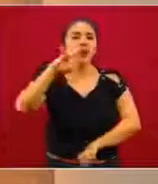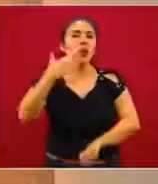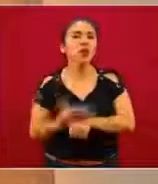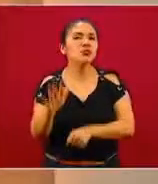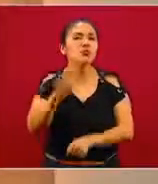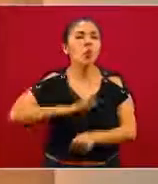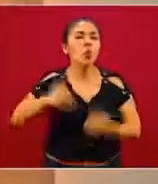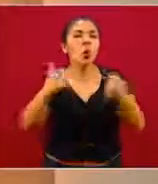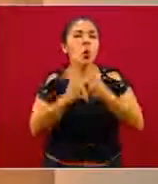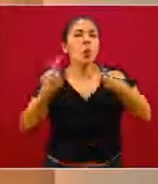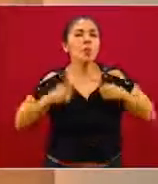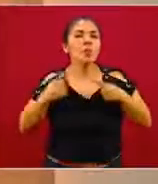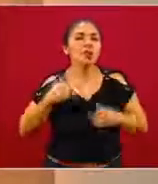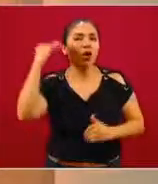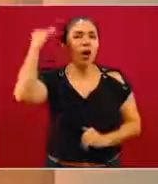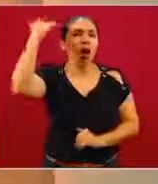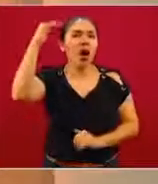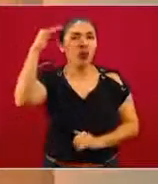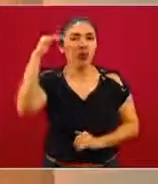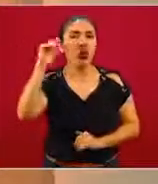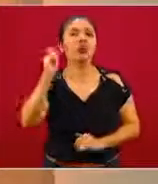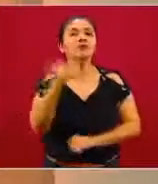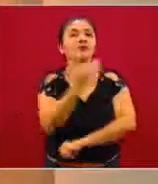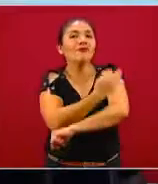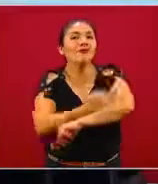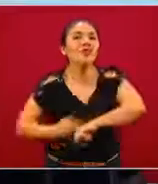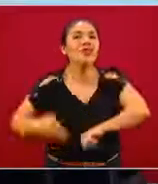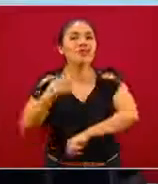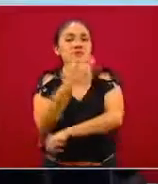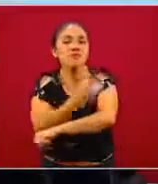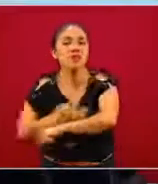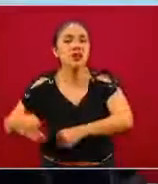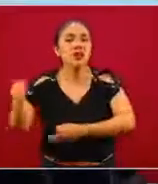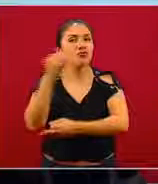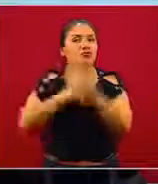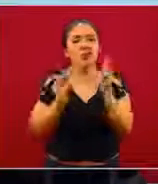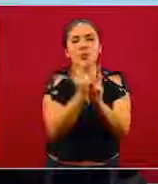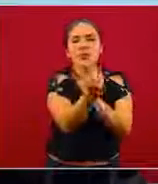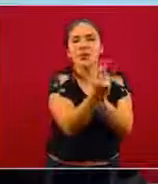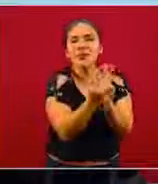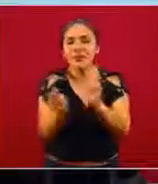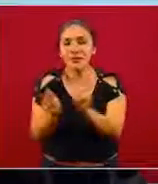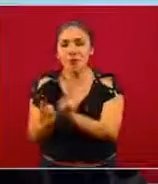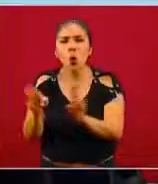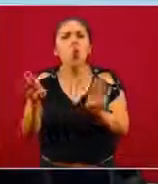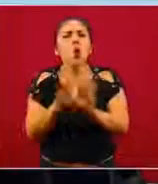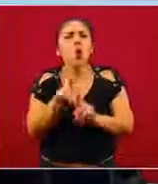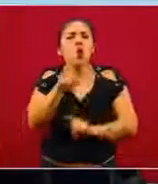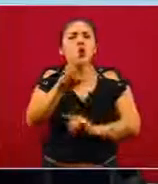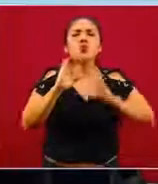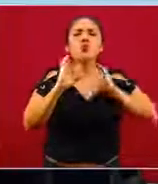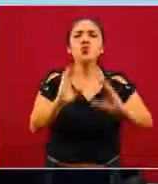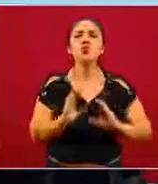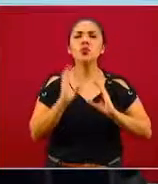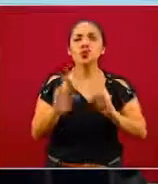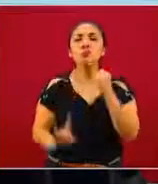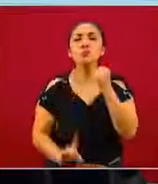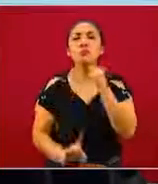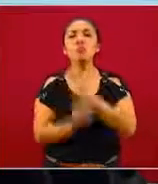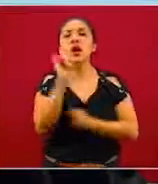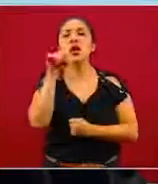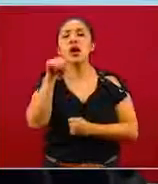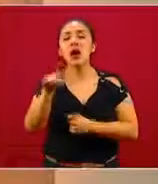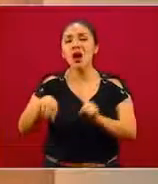state towards children comes from the adult population, from neighboring communities. How can